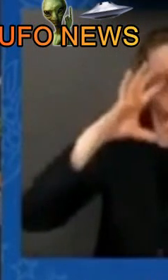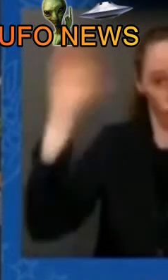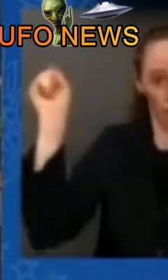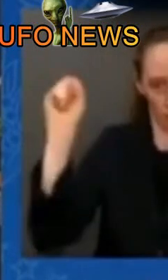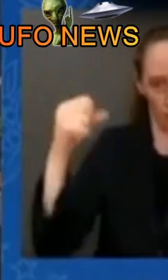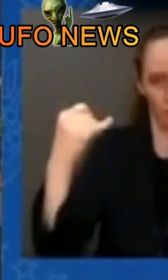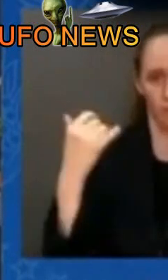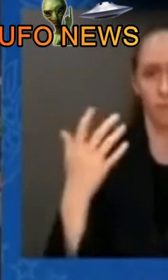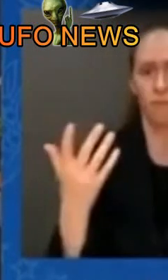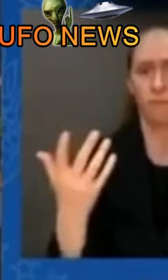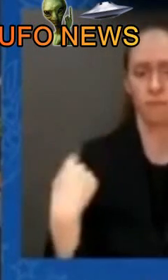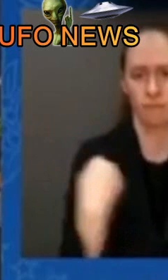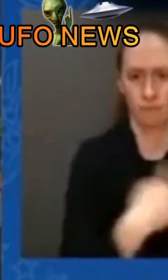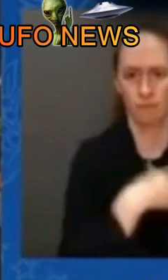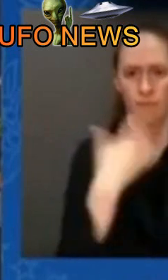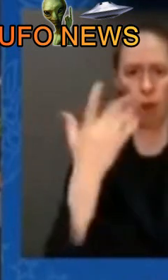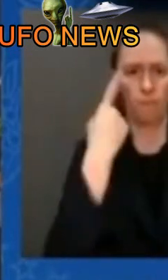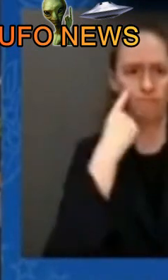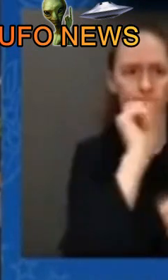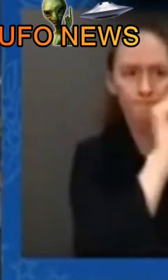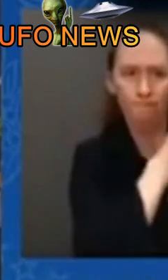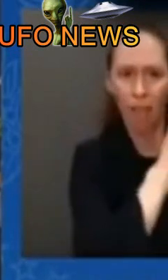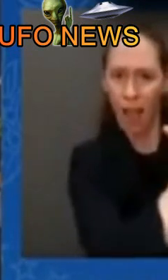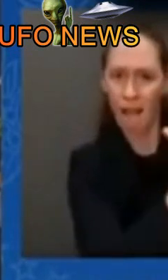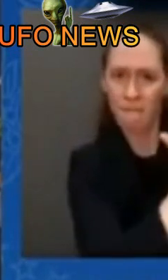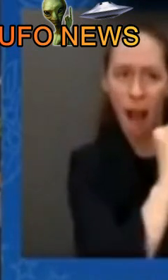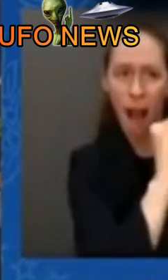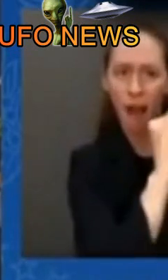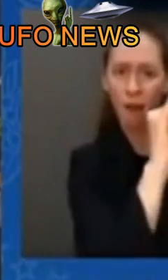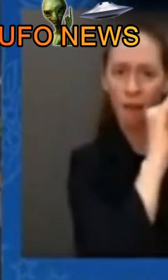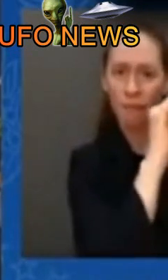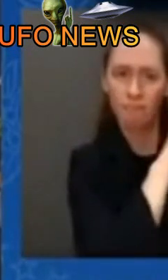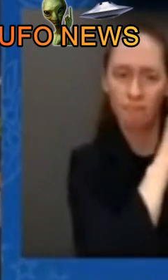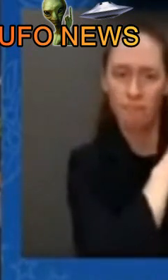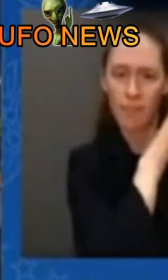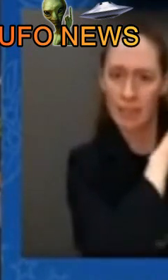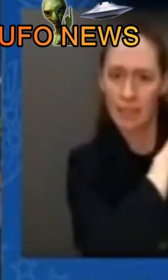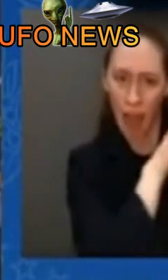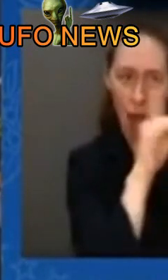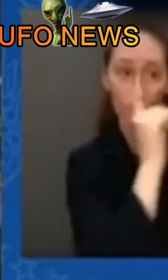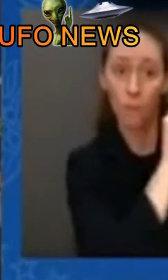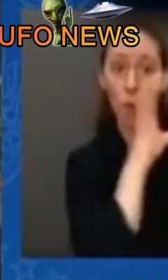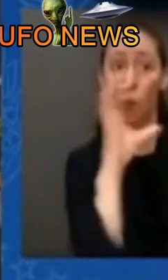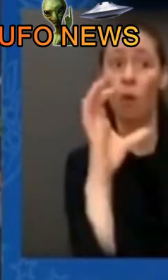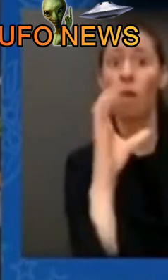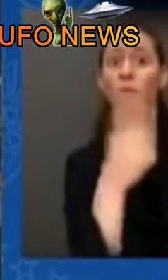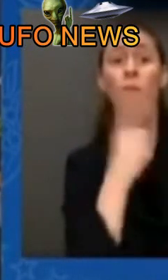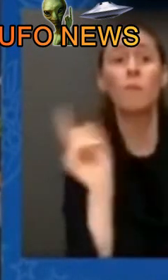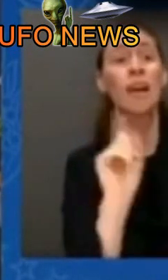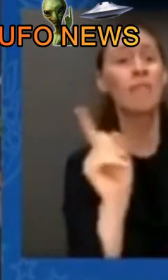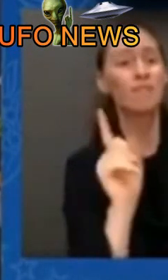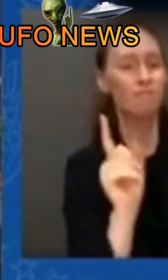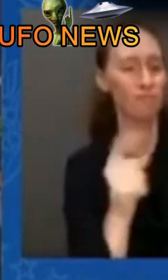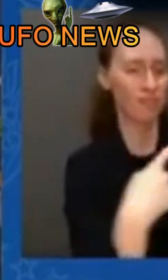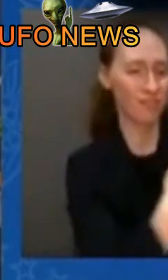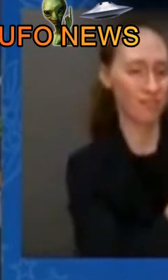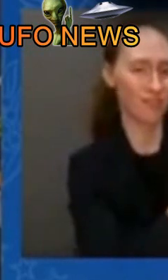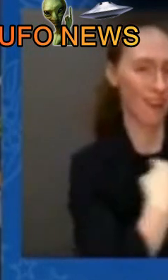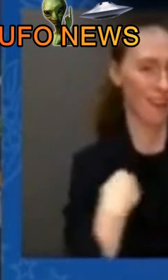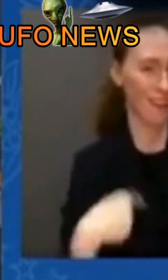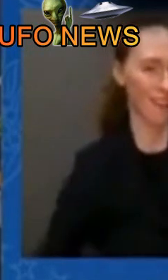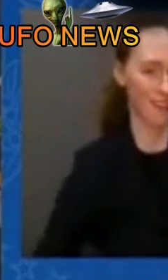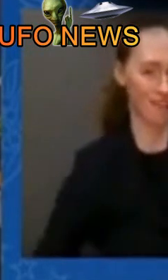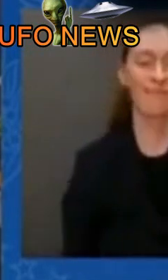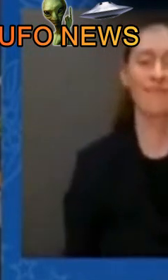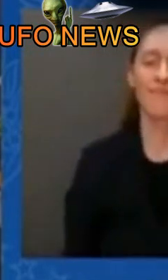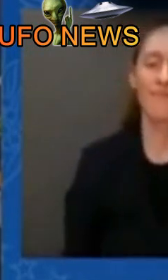balloons connected with the Chinese military. When one of these high-altitude surveillance balloons entered our airspace over the continental United